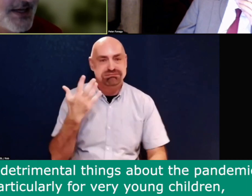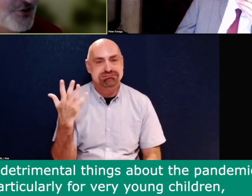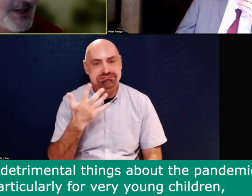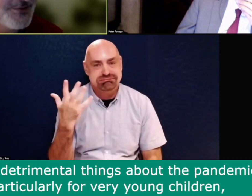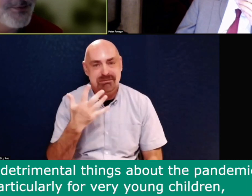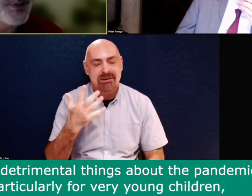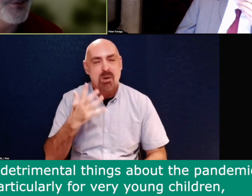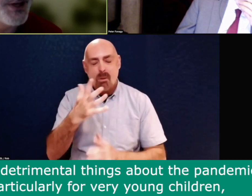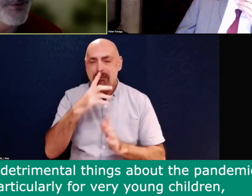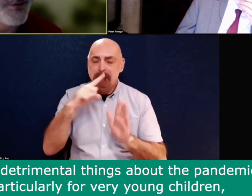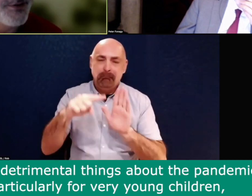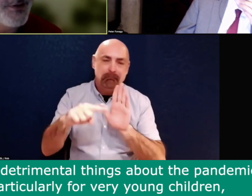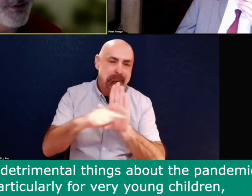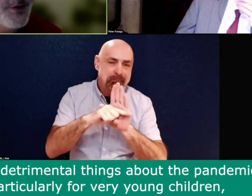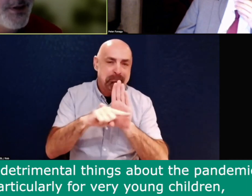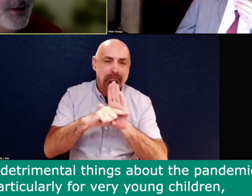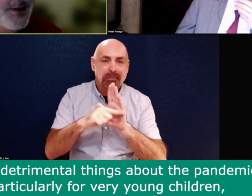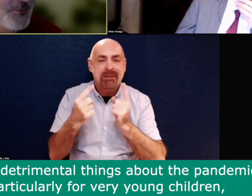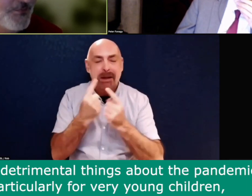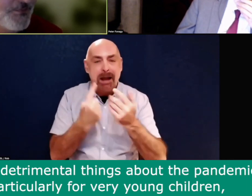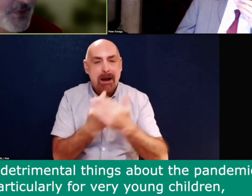really detrimental things about the